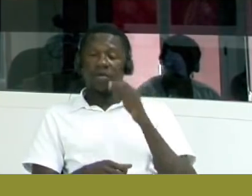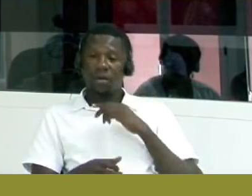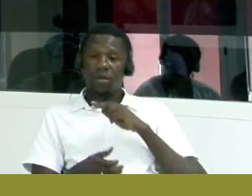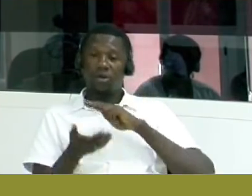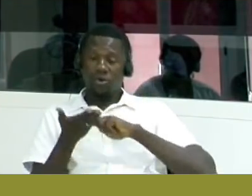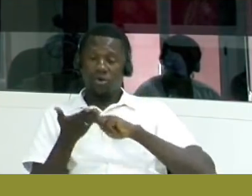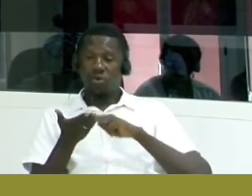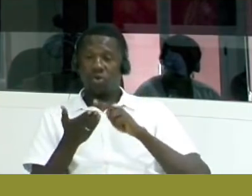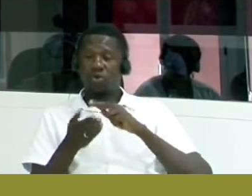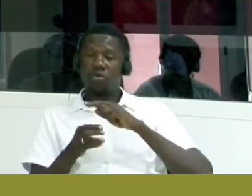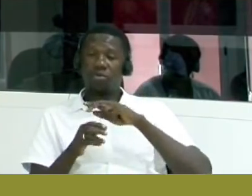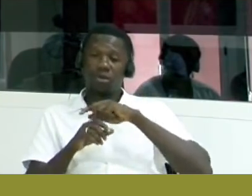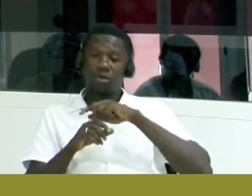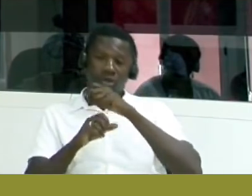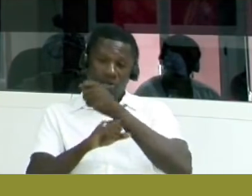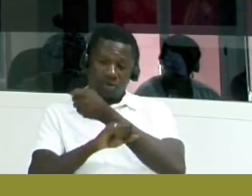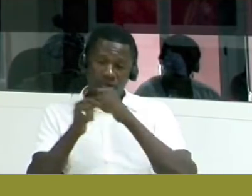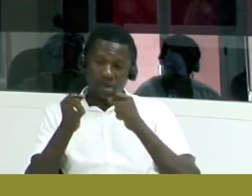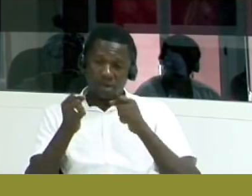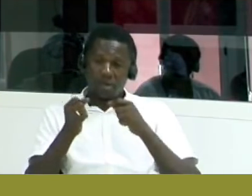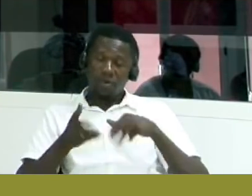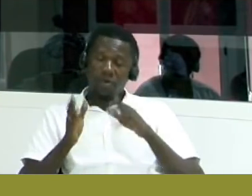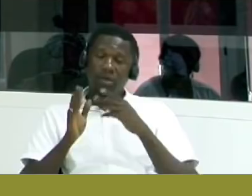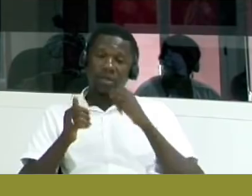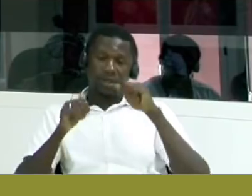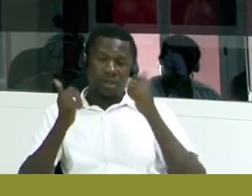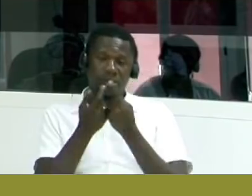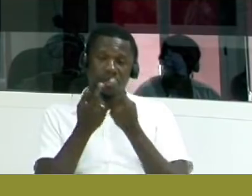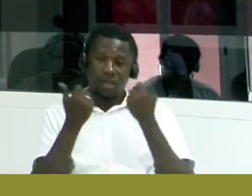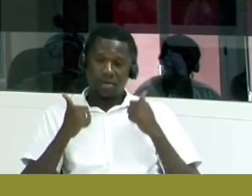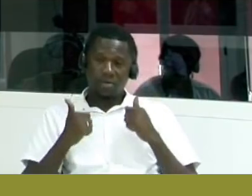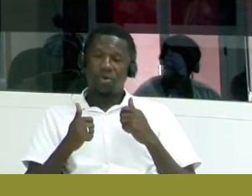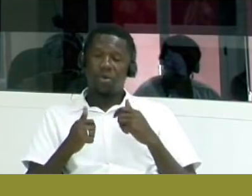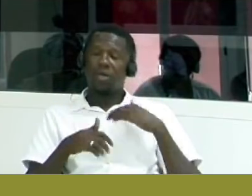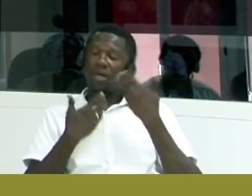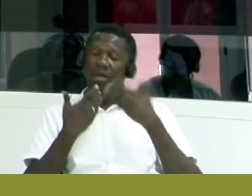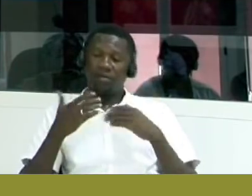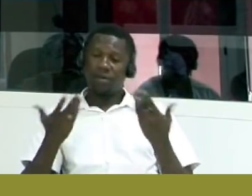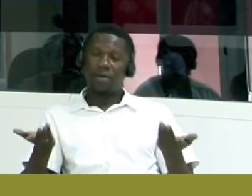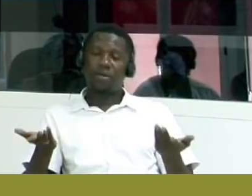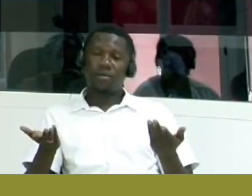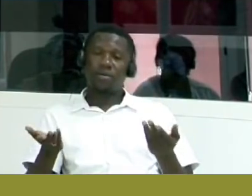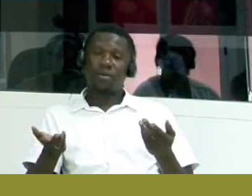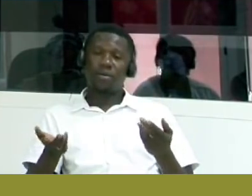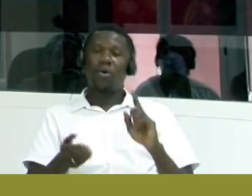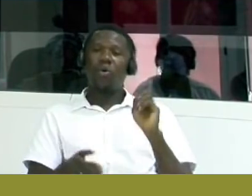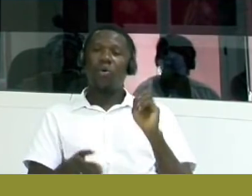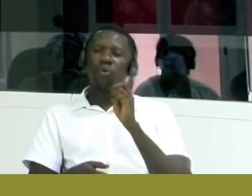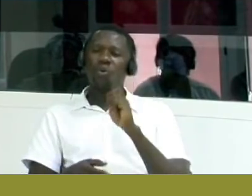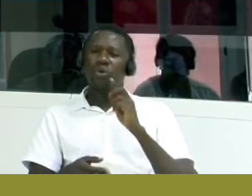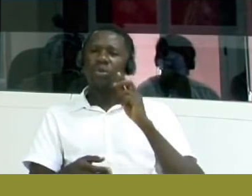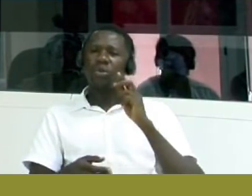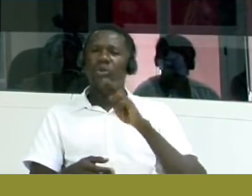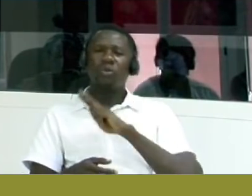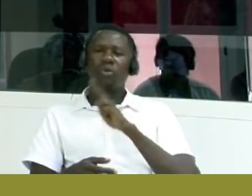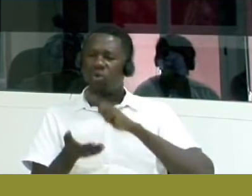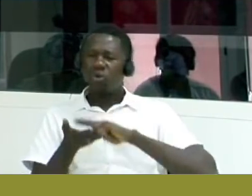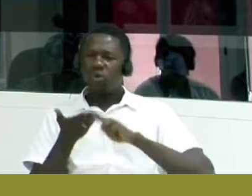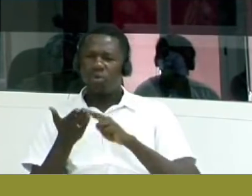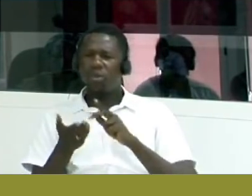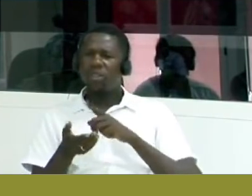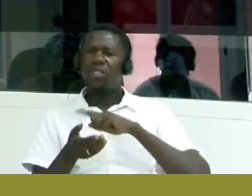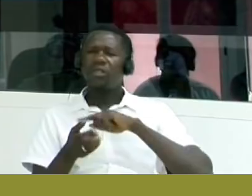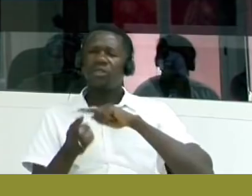the way this incident took place and how it happened, it would never have been like that. What was abnormal? This is something you are refusing to say, and